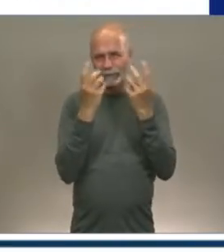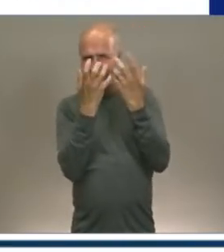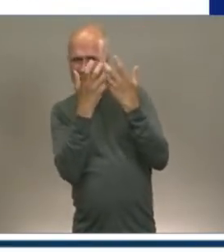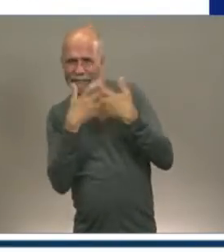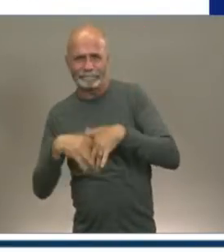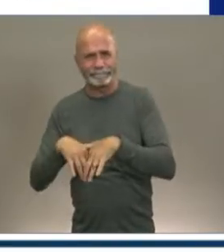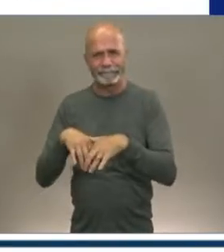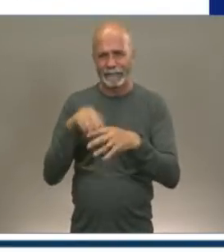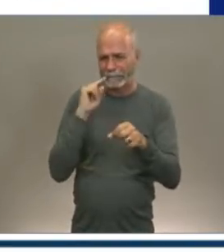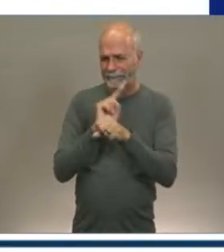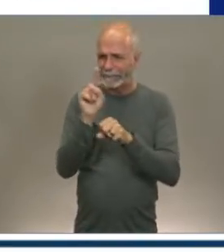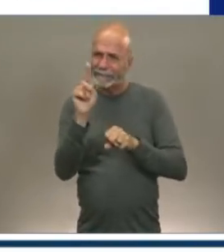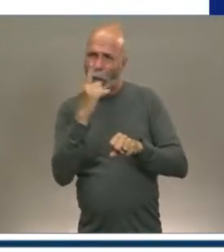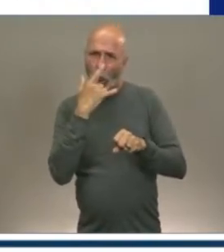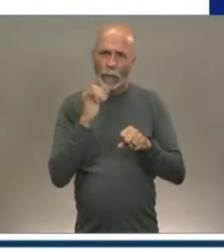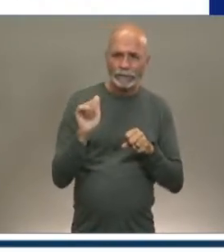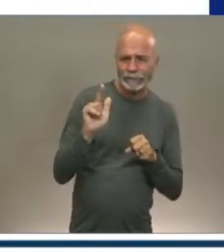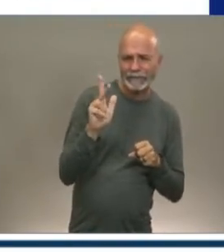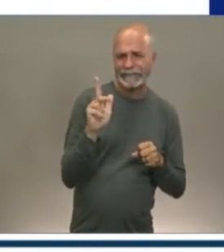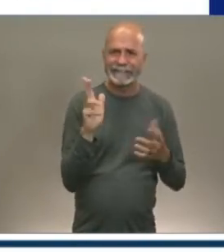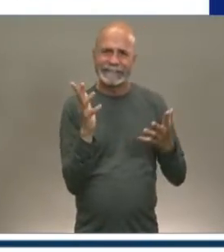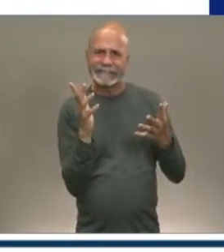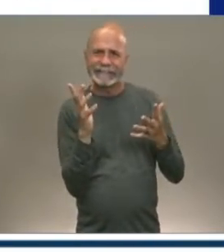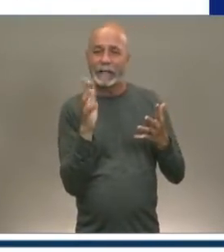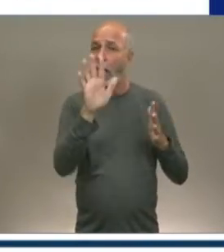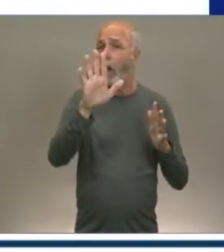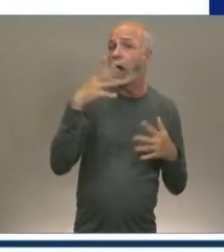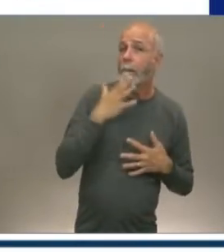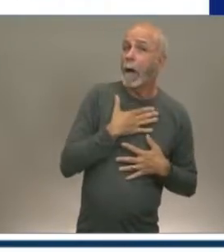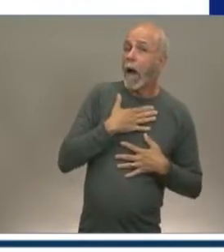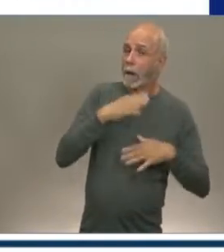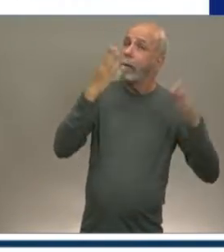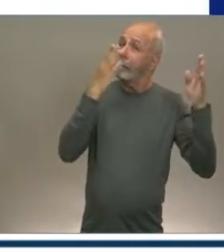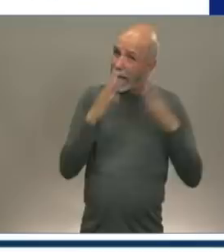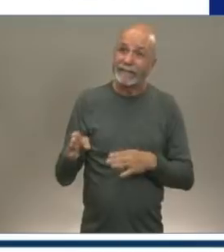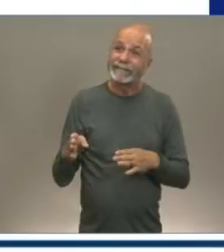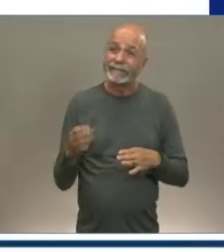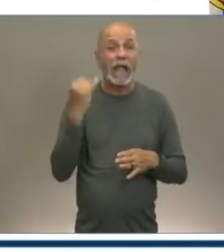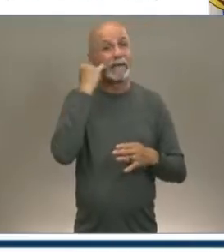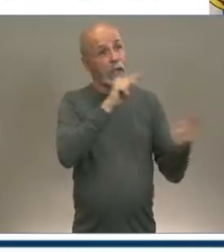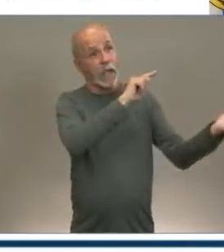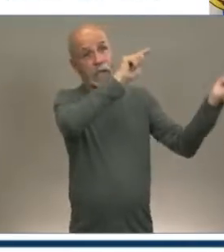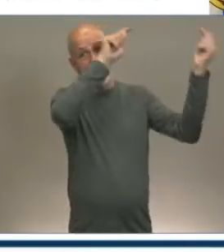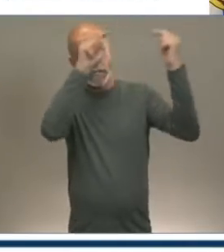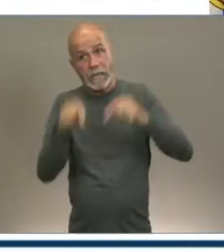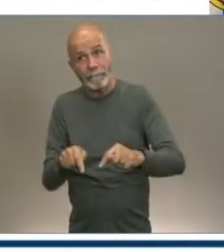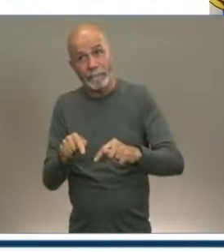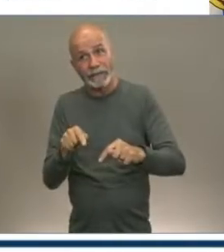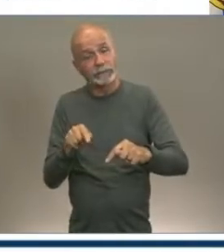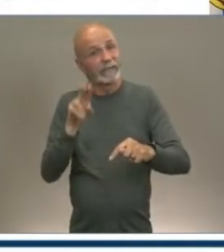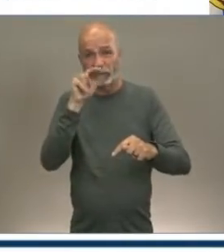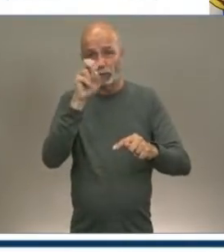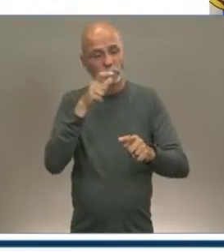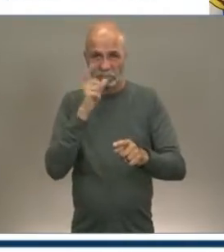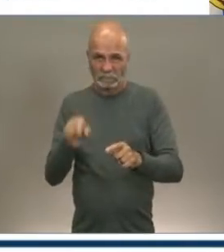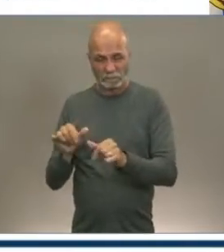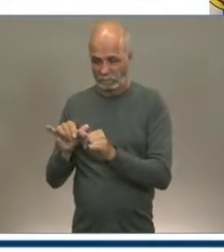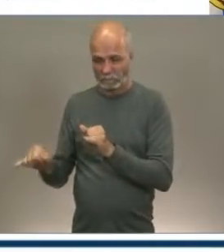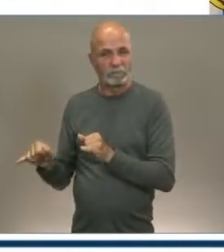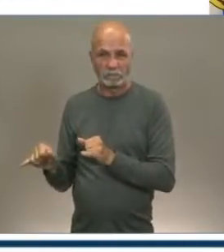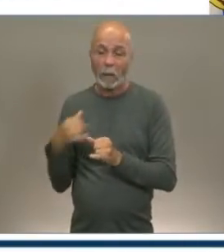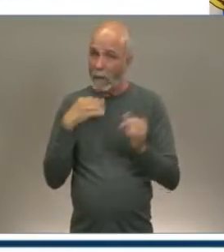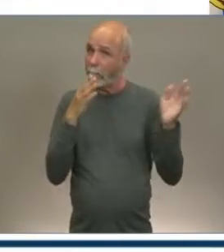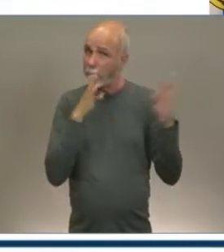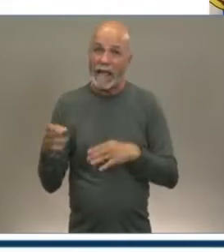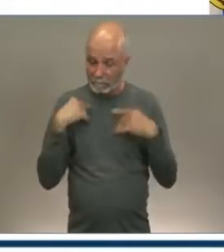that's the plan. Atlantic Canadians will not have to self-isolate when they come here. Go ahead with your follow-up, Madeline. Thank you,